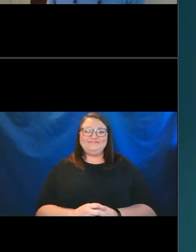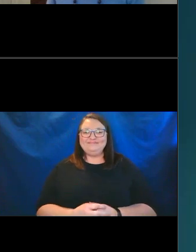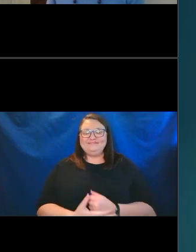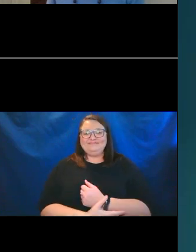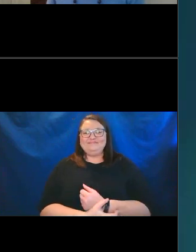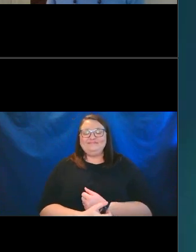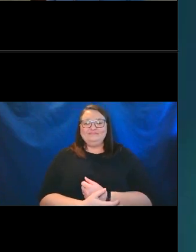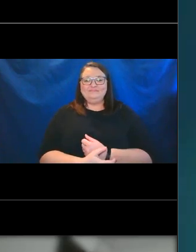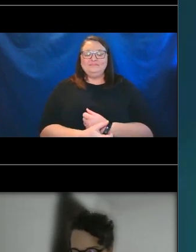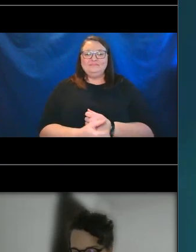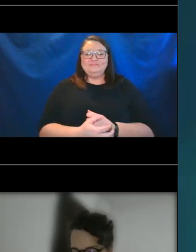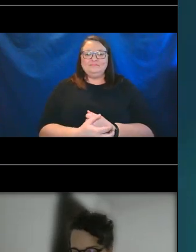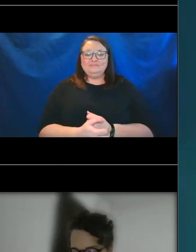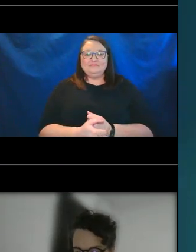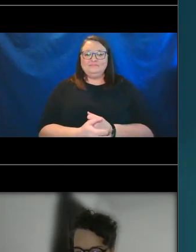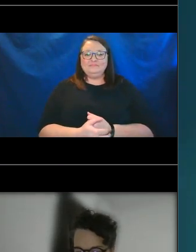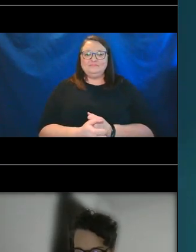Let me.